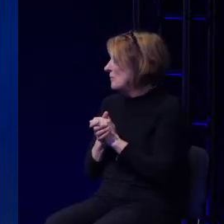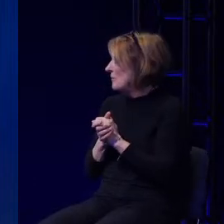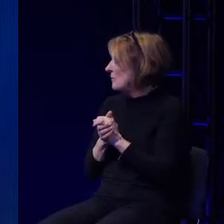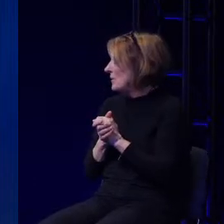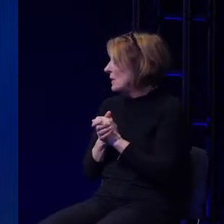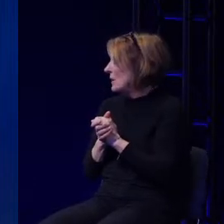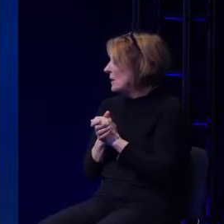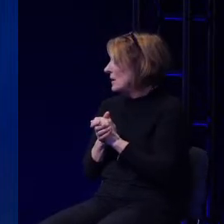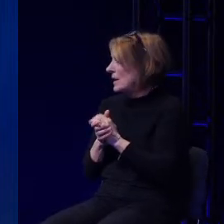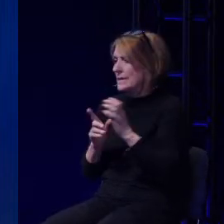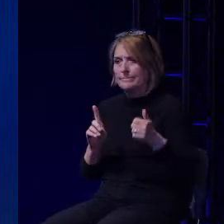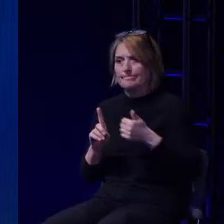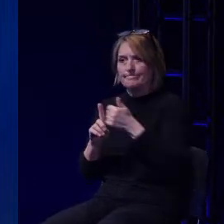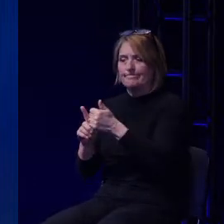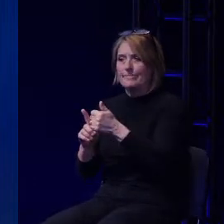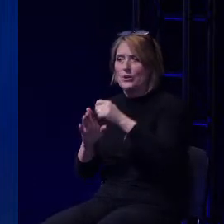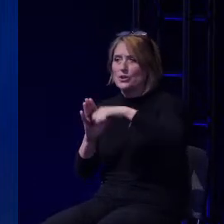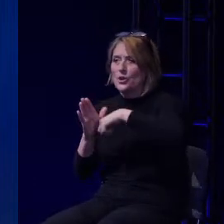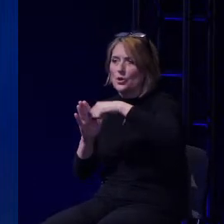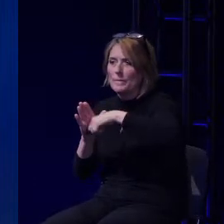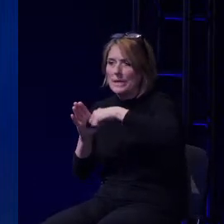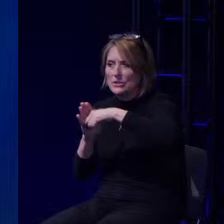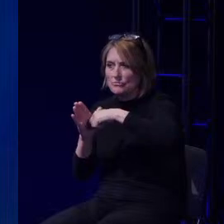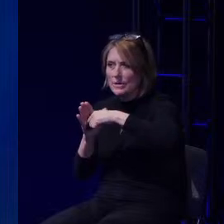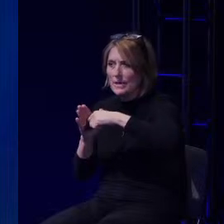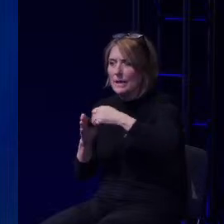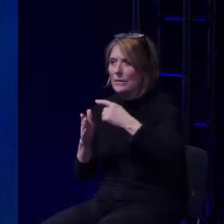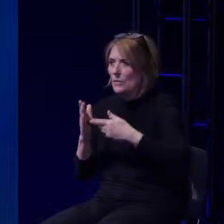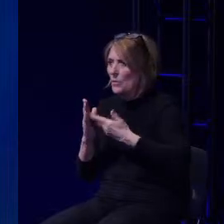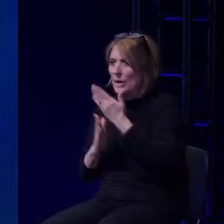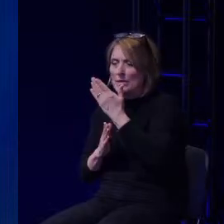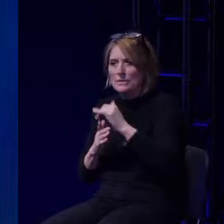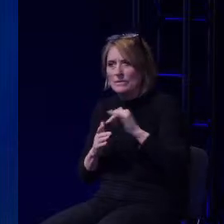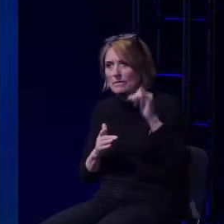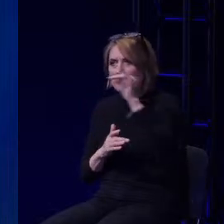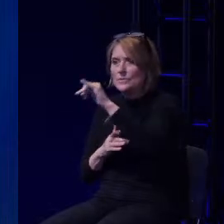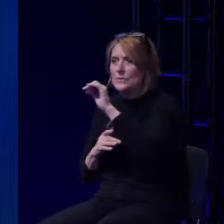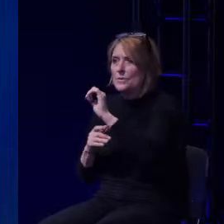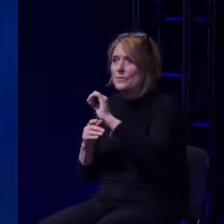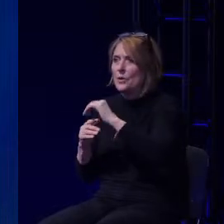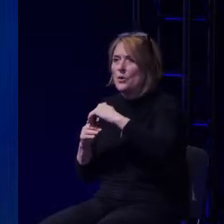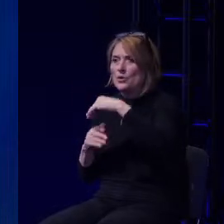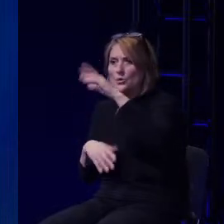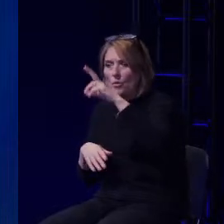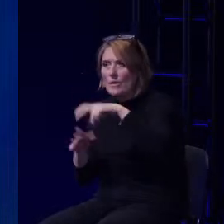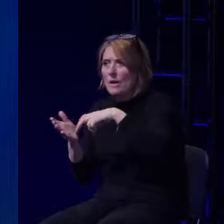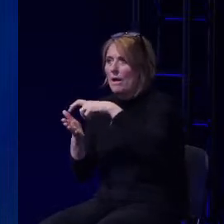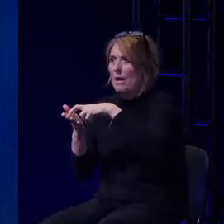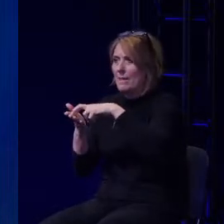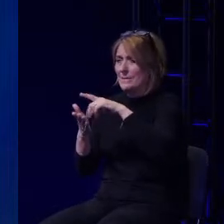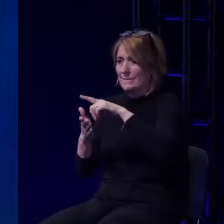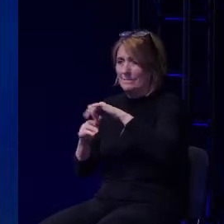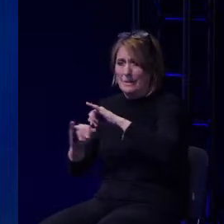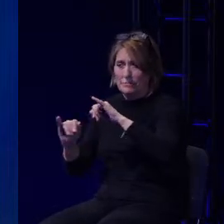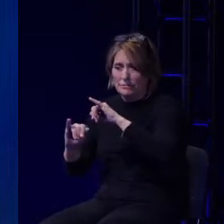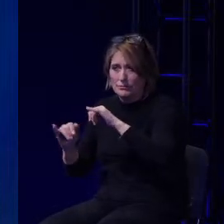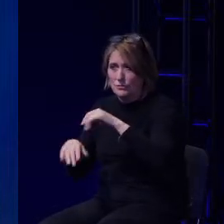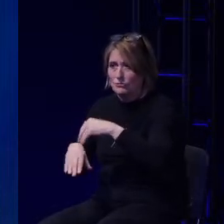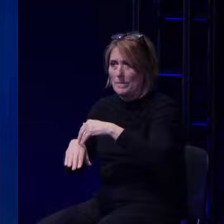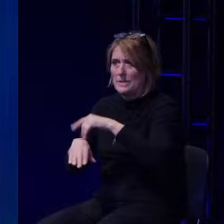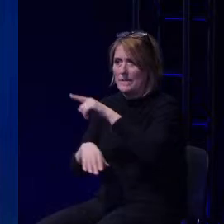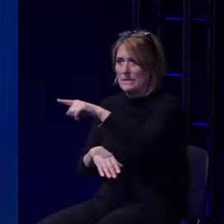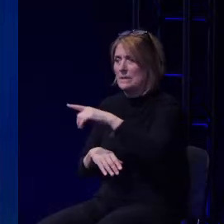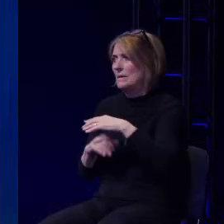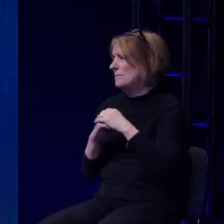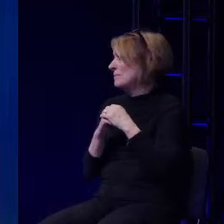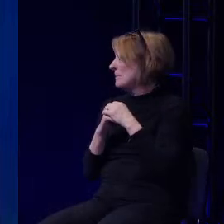assistant on a documentary that went to Northern Ireland in the middle of the Troubles. No one else would go. This was the bottom of the barrel.